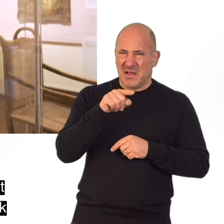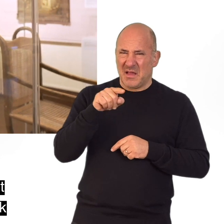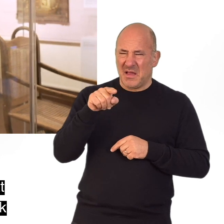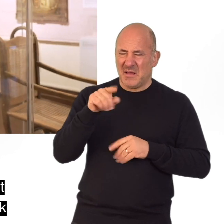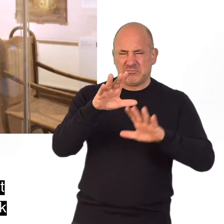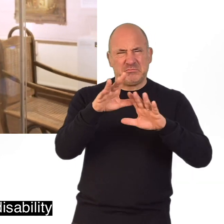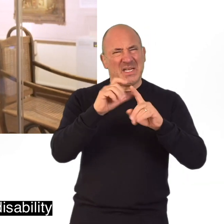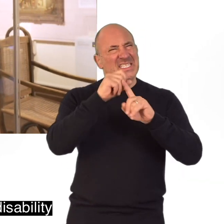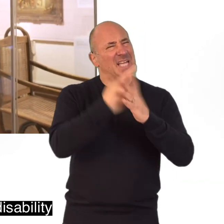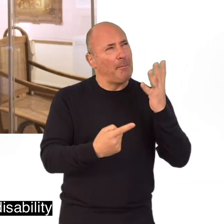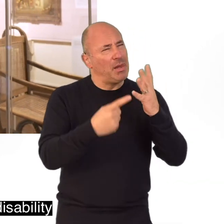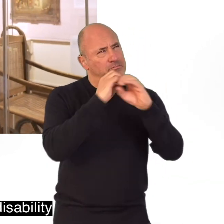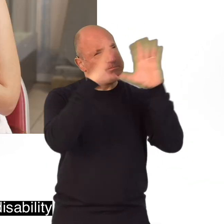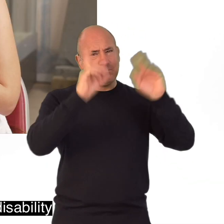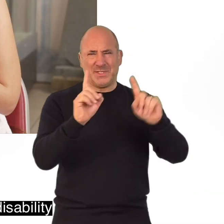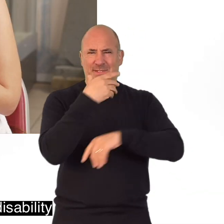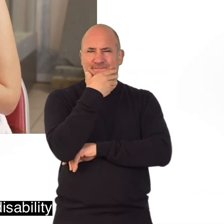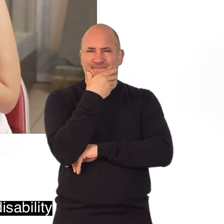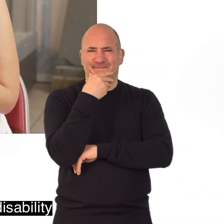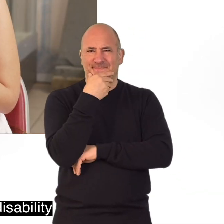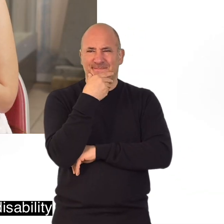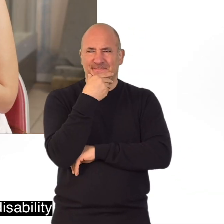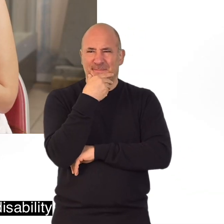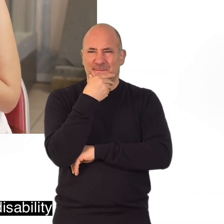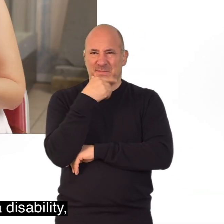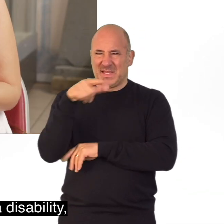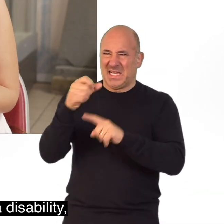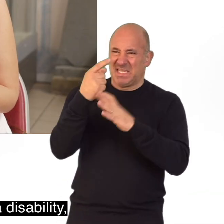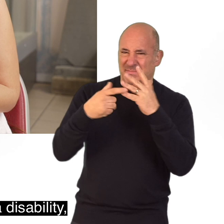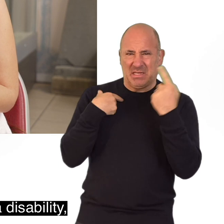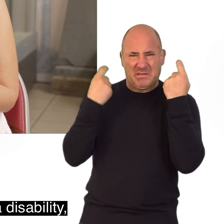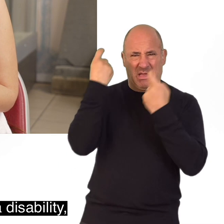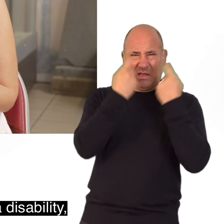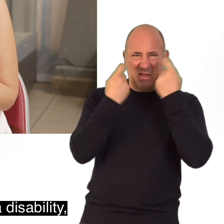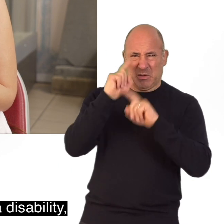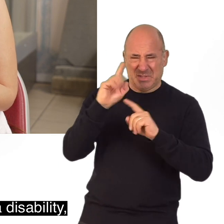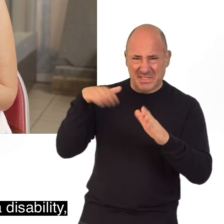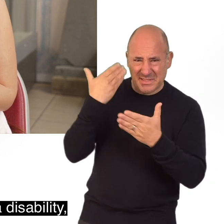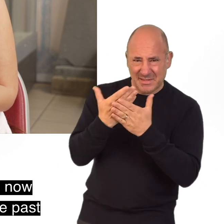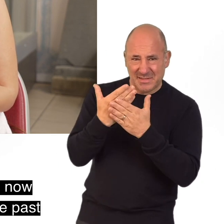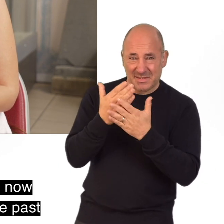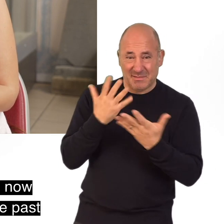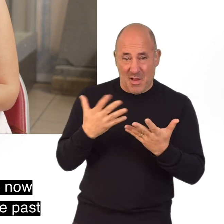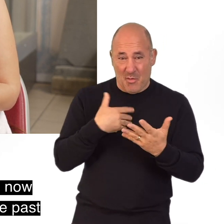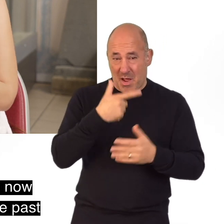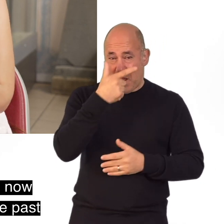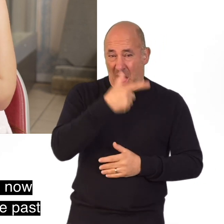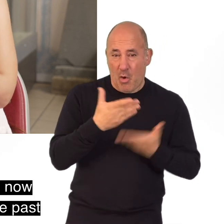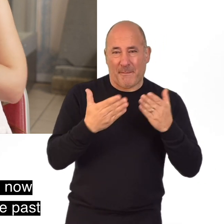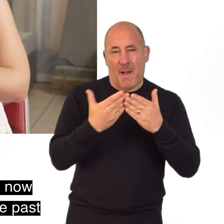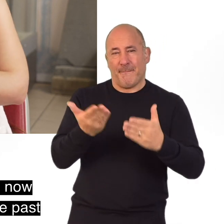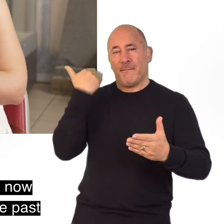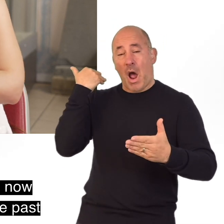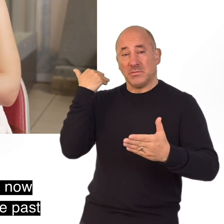think about what is considered a disability or what has been considered a disability. And how fortunate